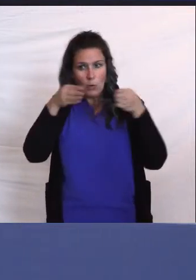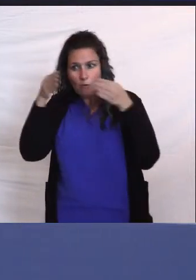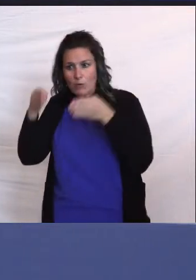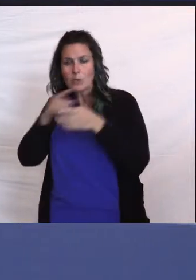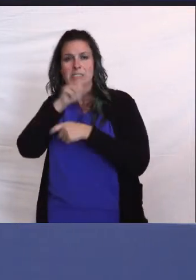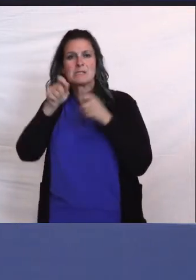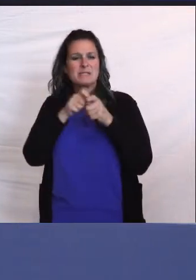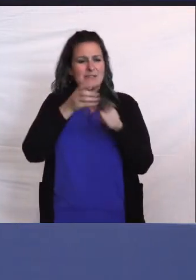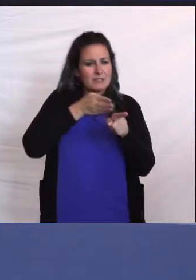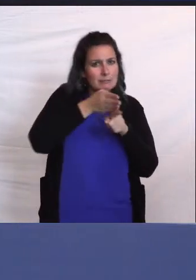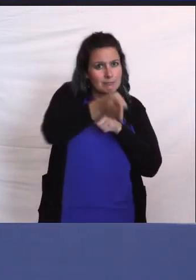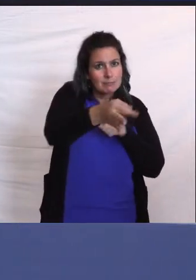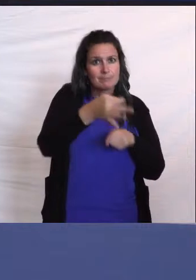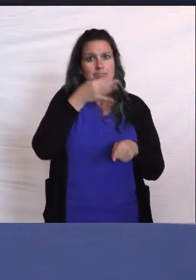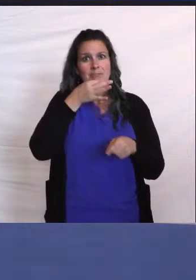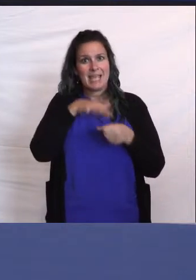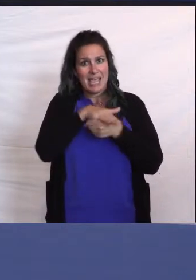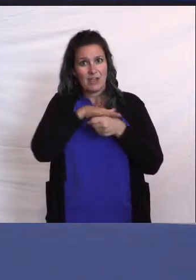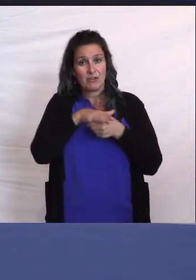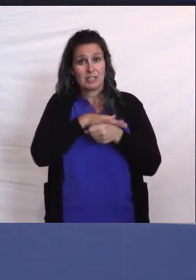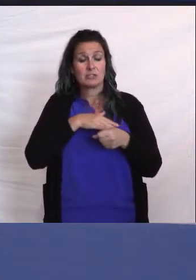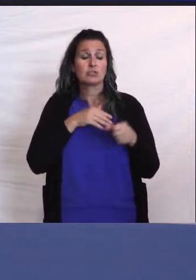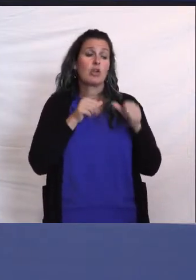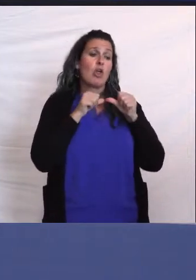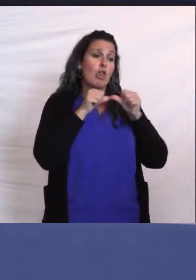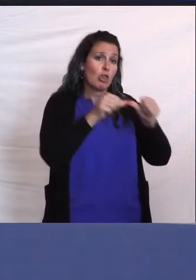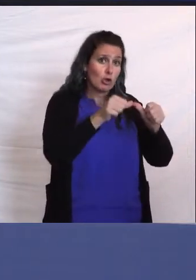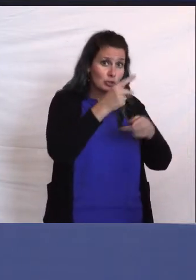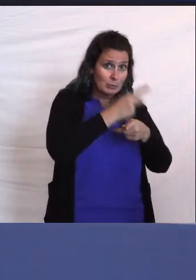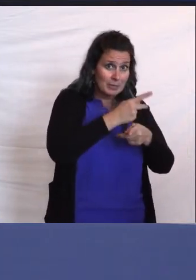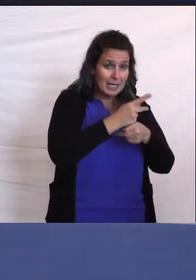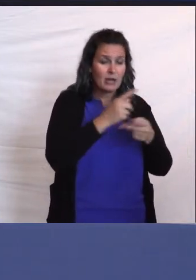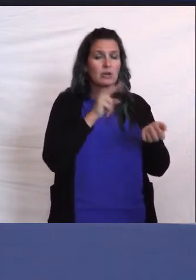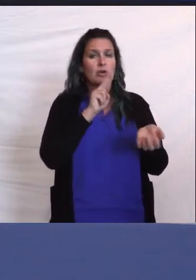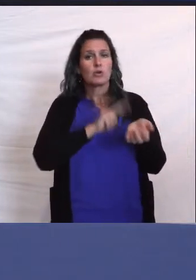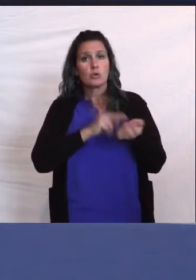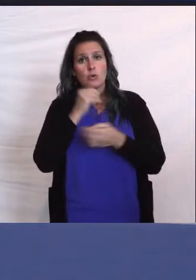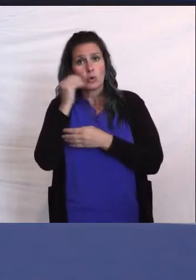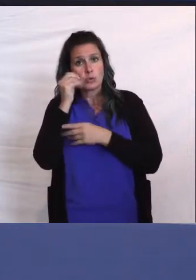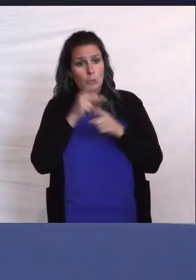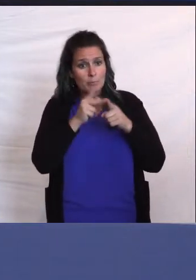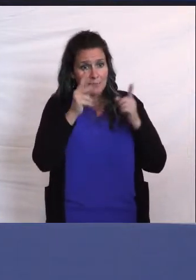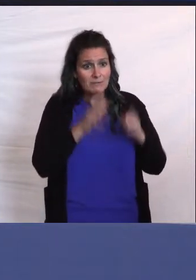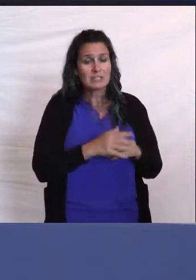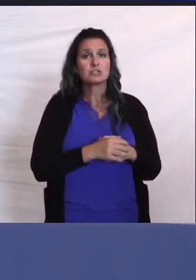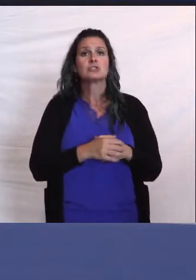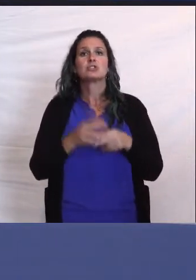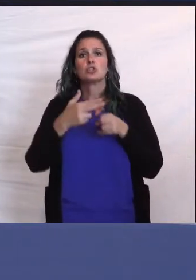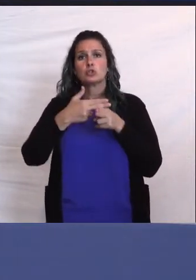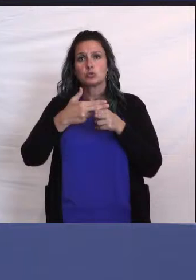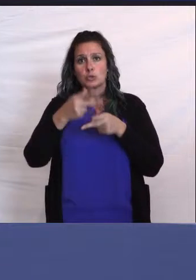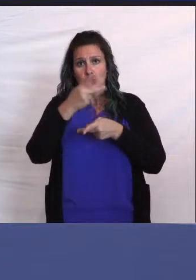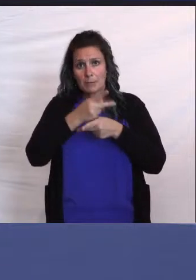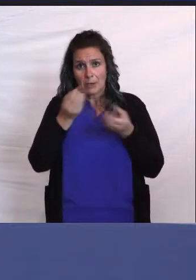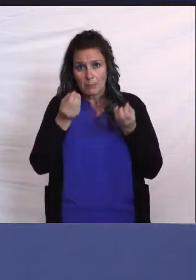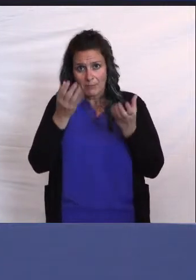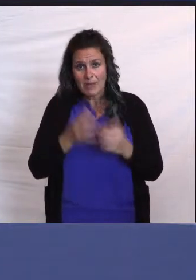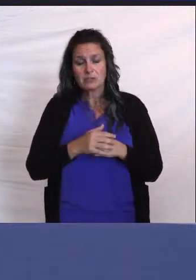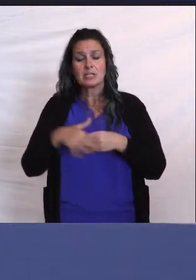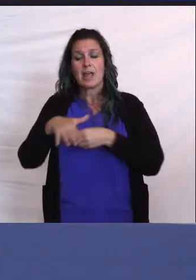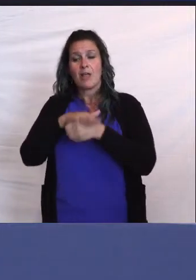of expertise, servicing long-term care and nursing home professionals, acute care providers, and local health